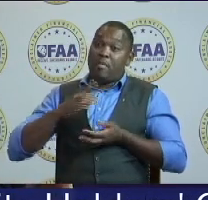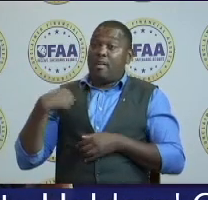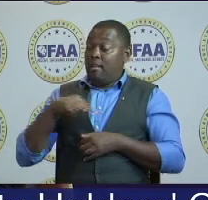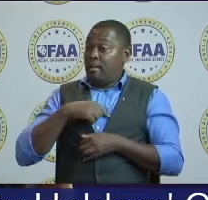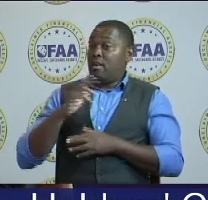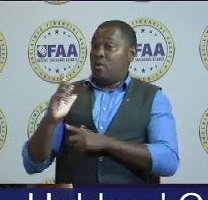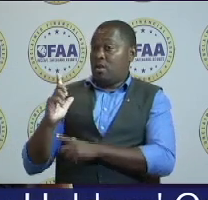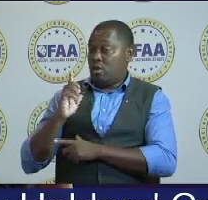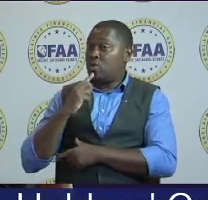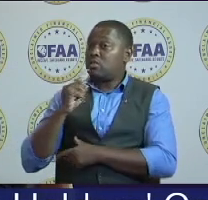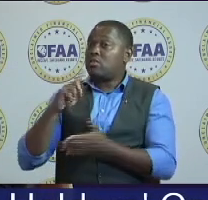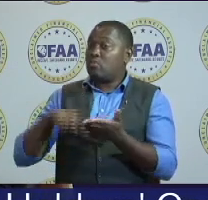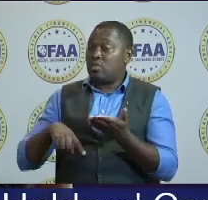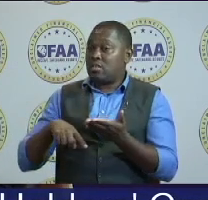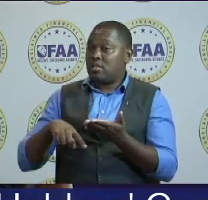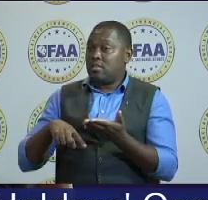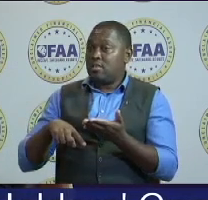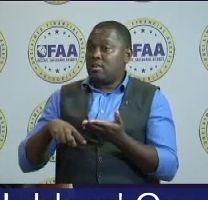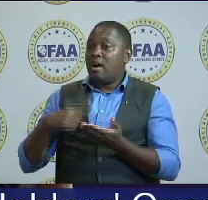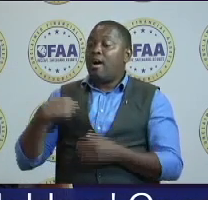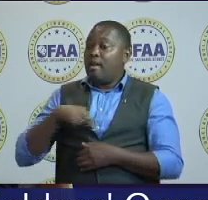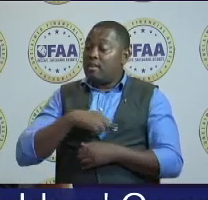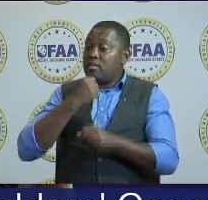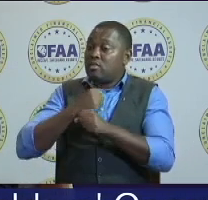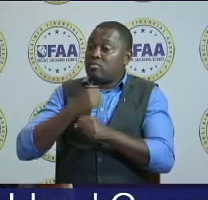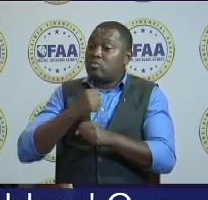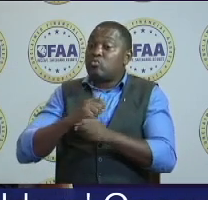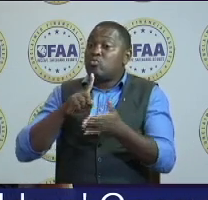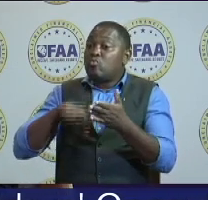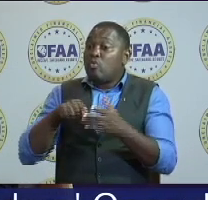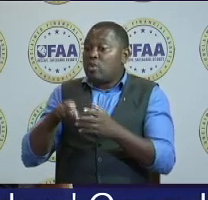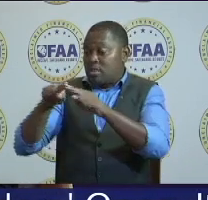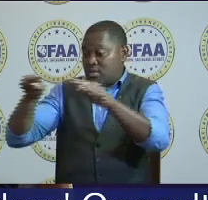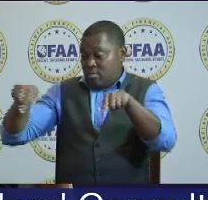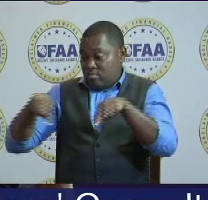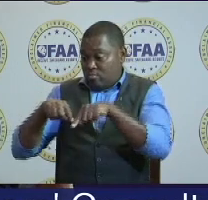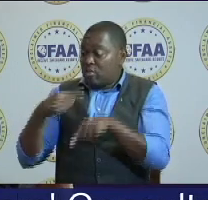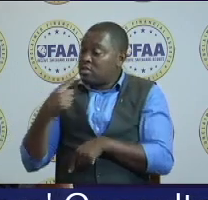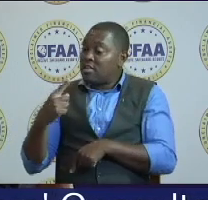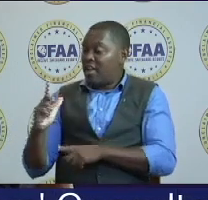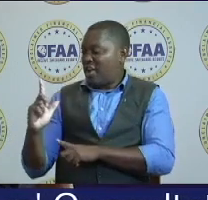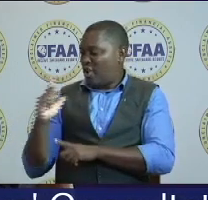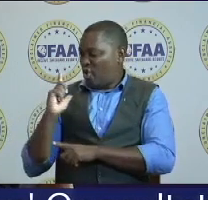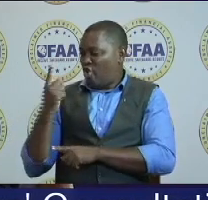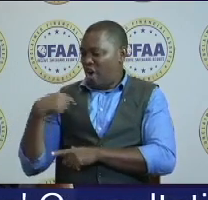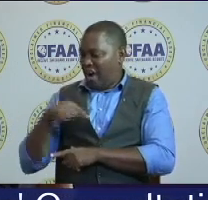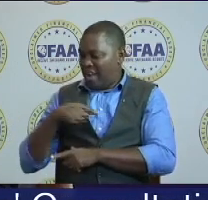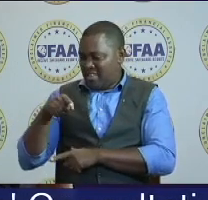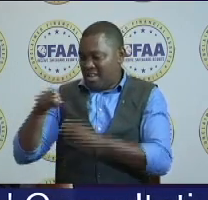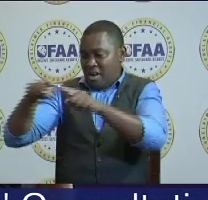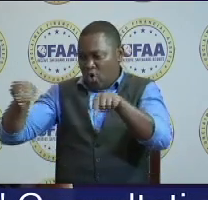ahead and they say, what should we do with those boxes? And the law requires that we break into